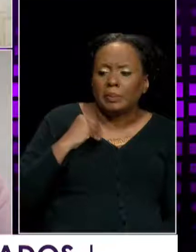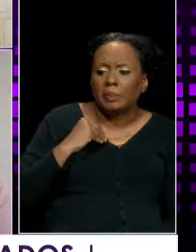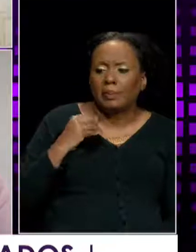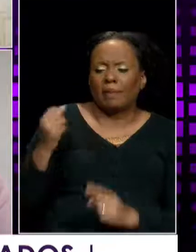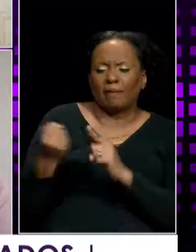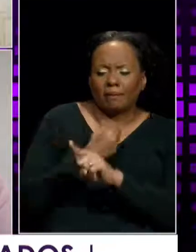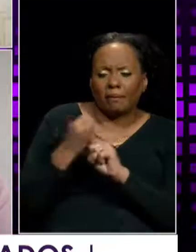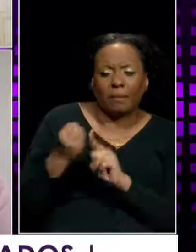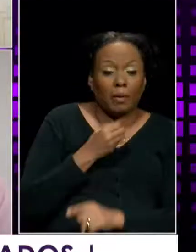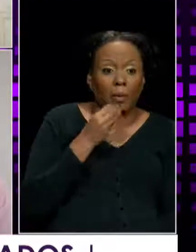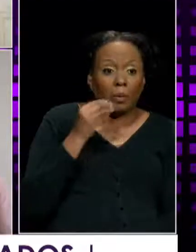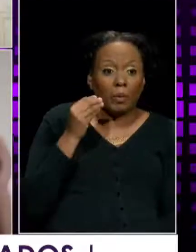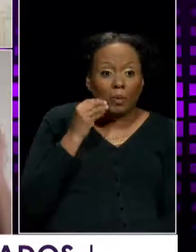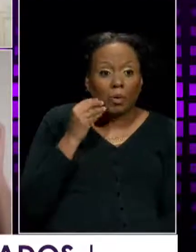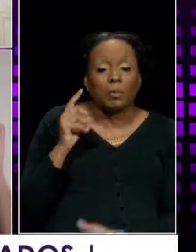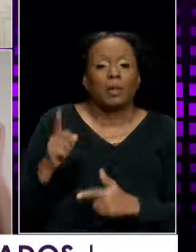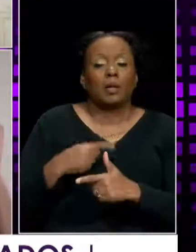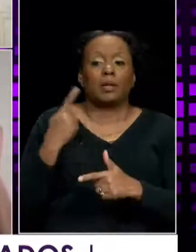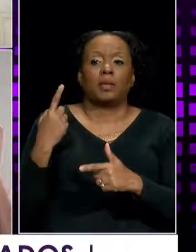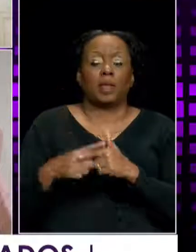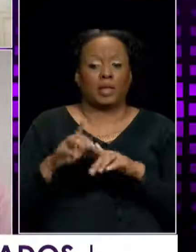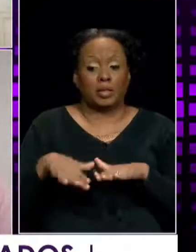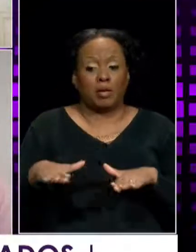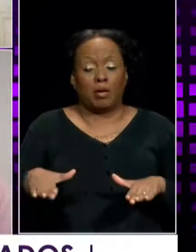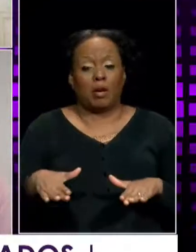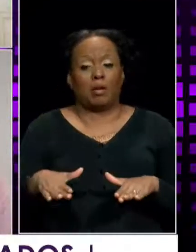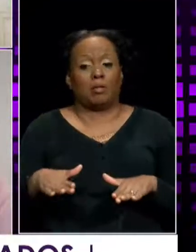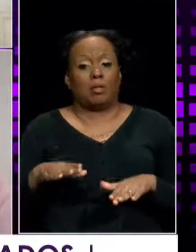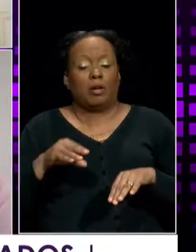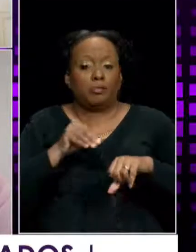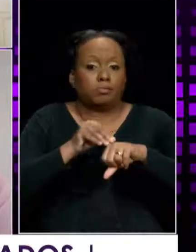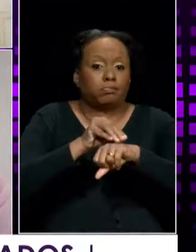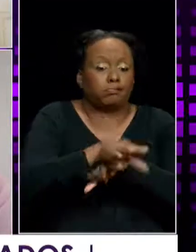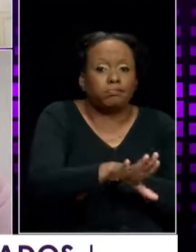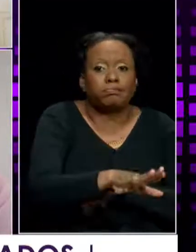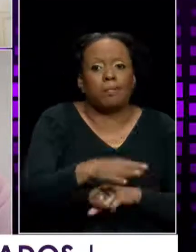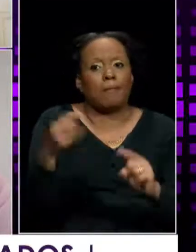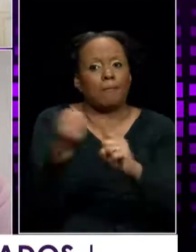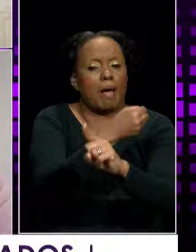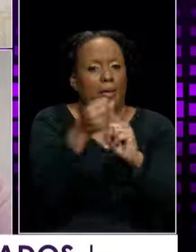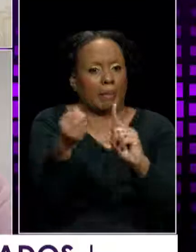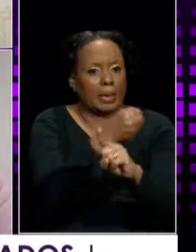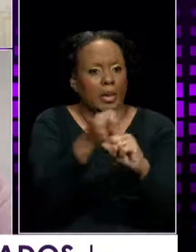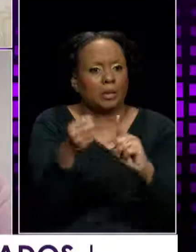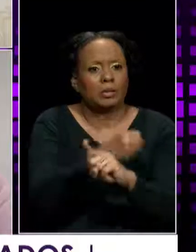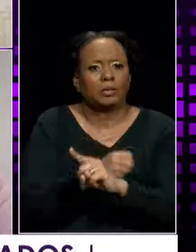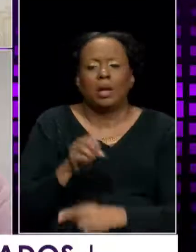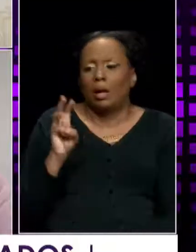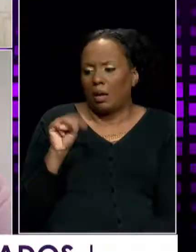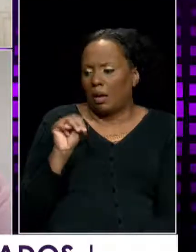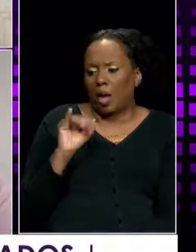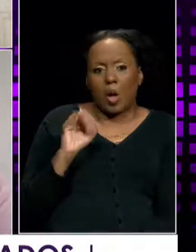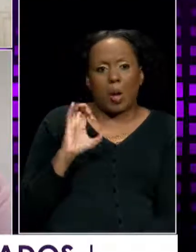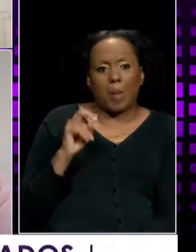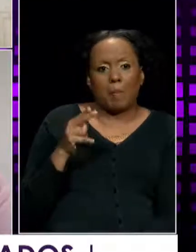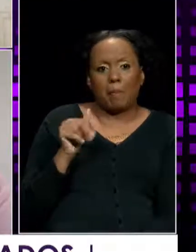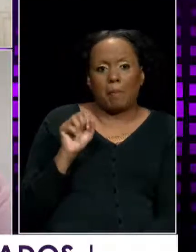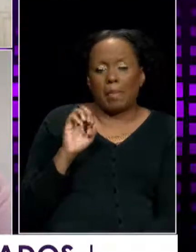what are your thoughts about those possibilities, and what do you think can be done? Michael, I'm going to ask you to take this